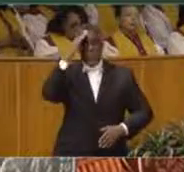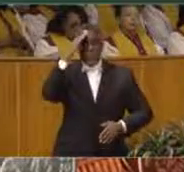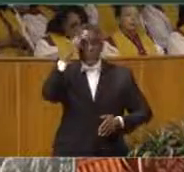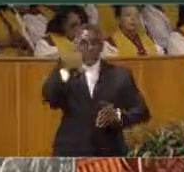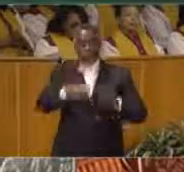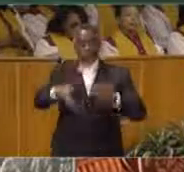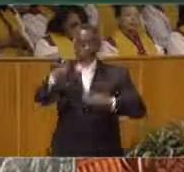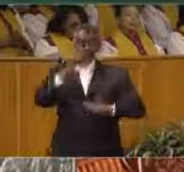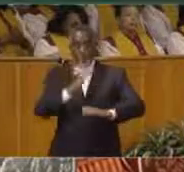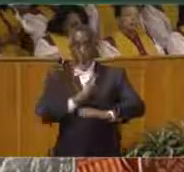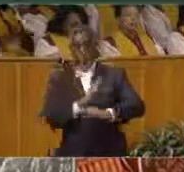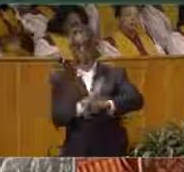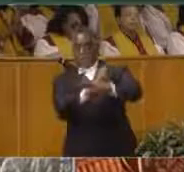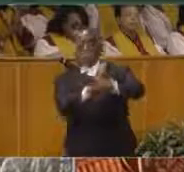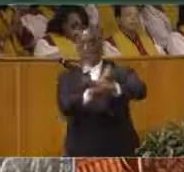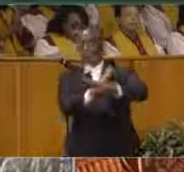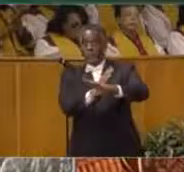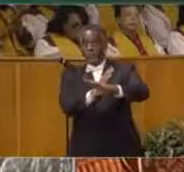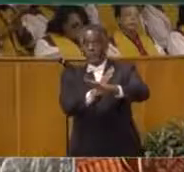kept.